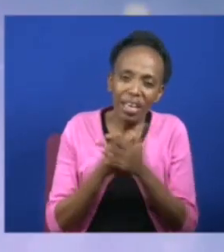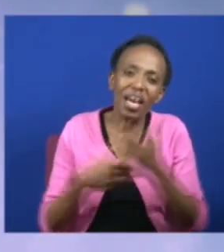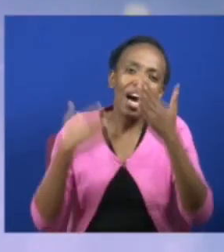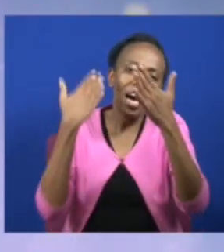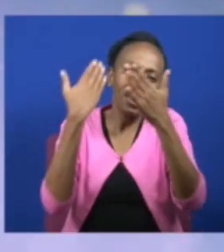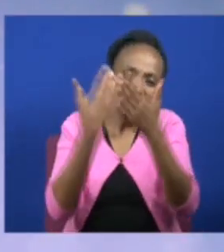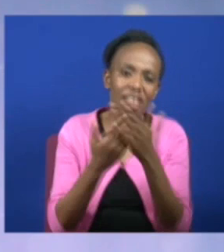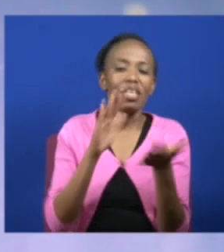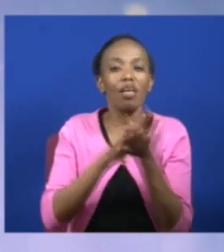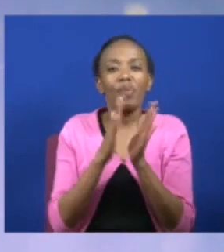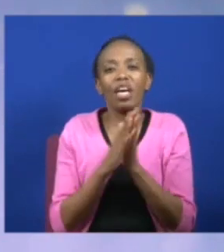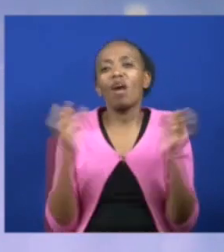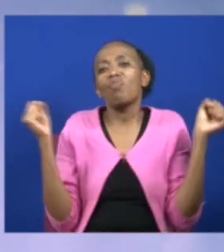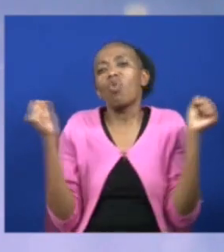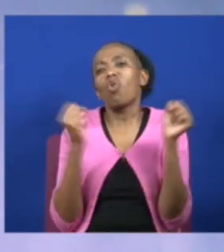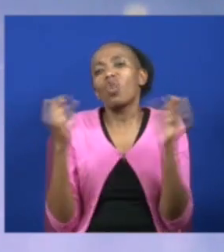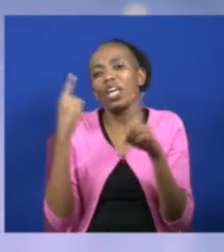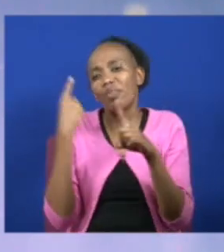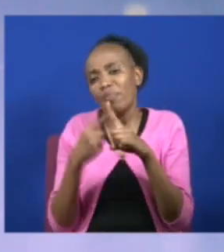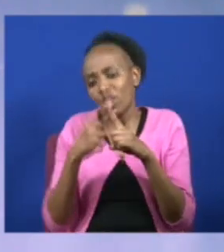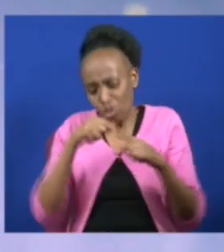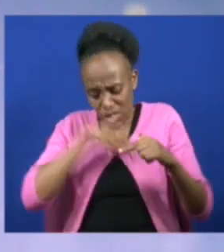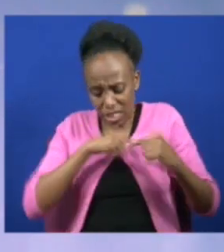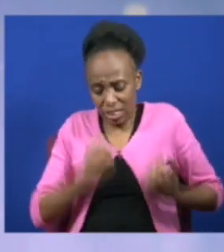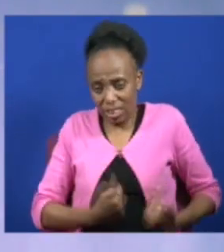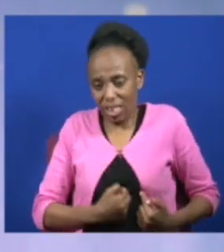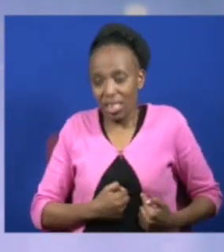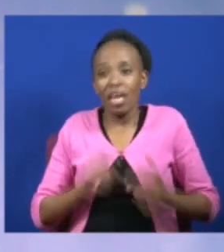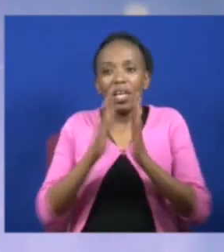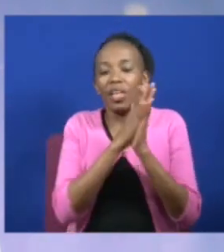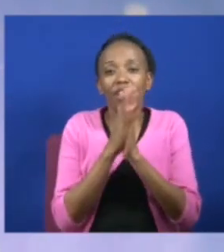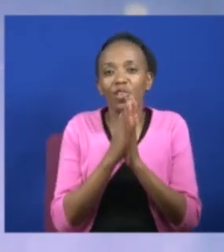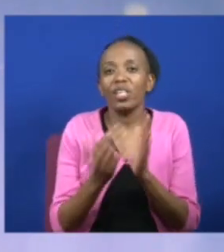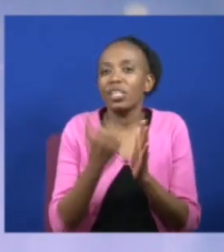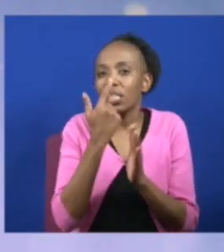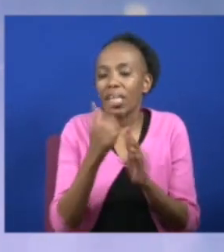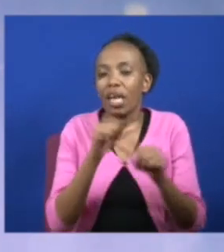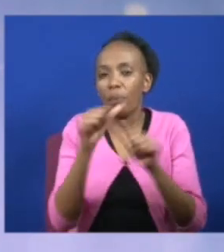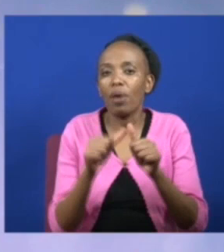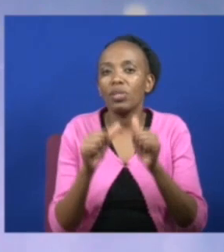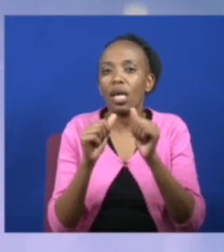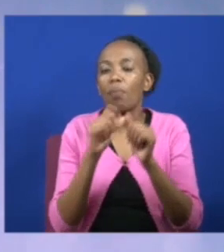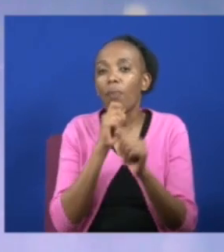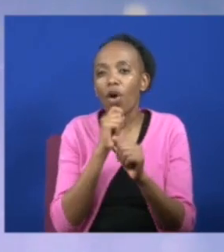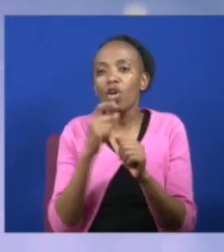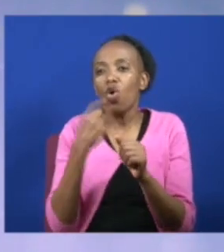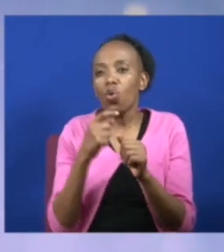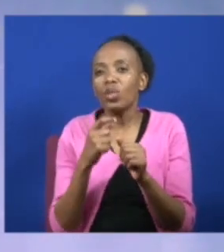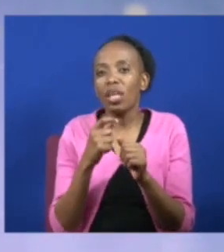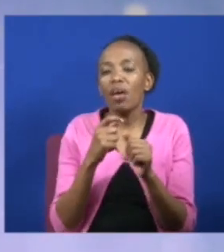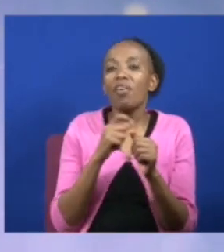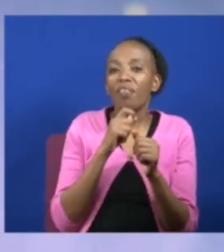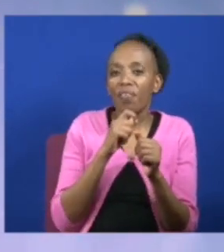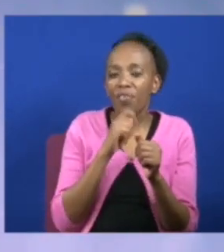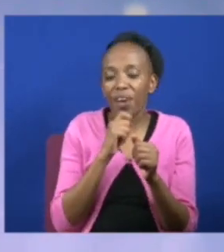they grow cold and metallic inside. The story is told of this boy whose father was a